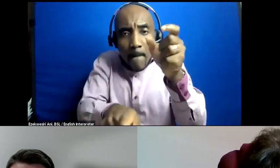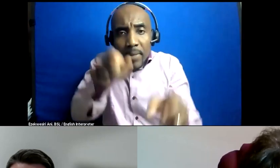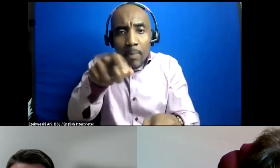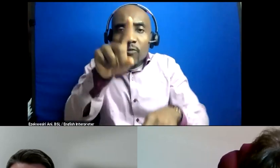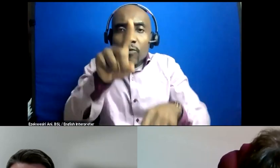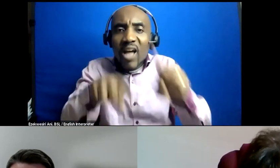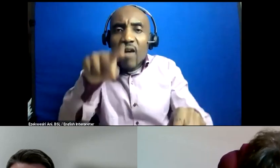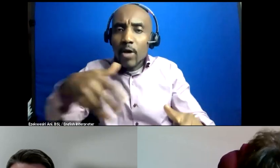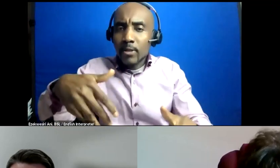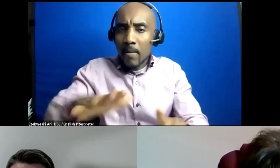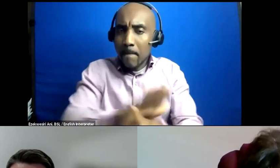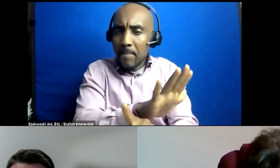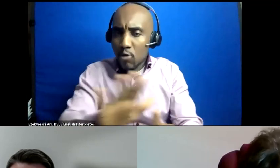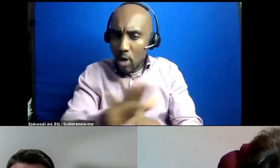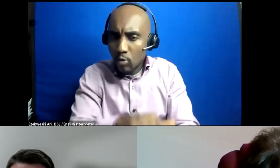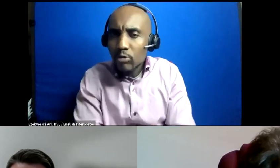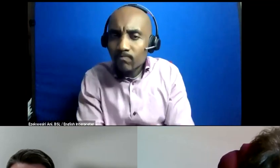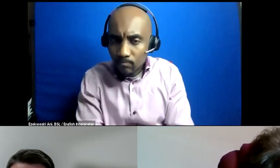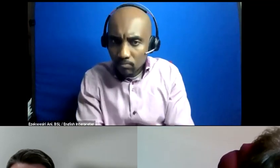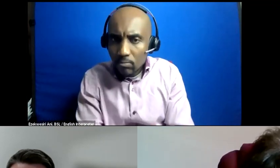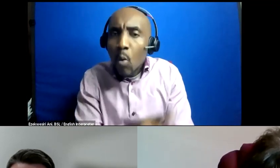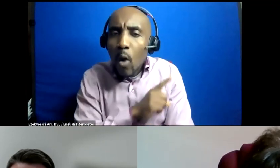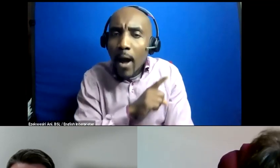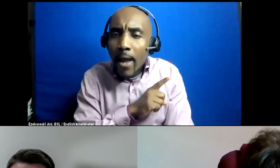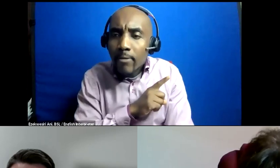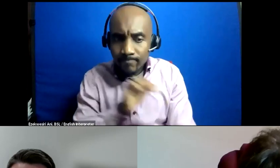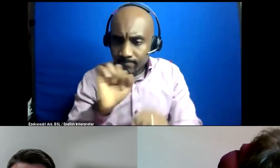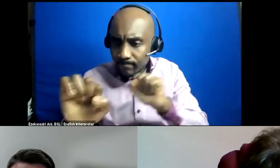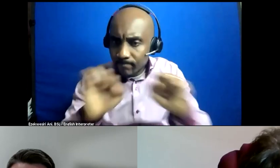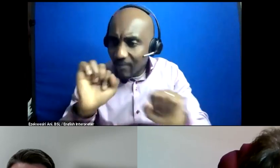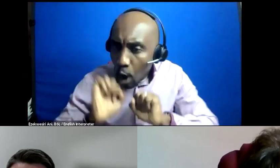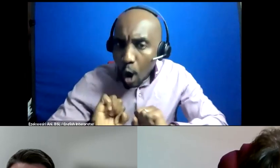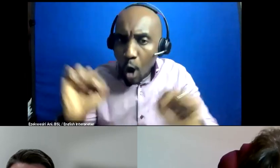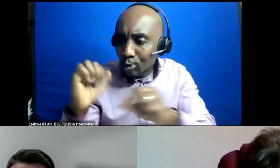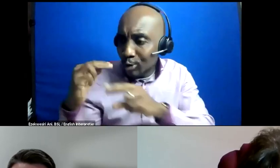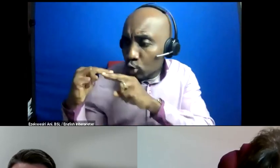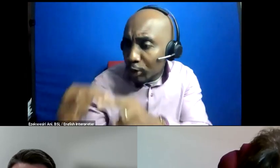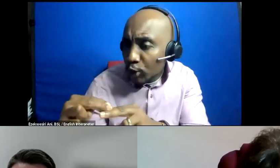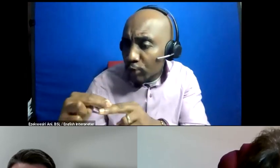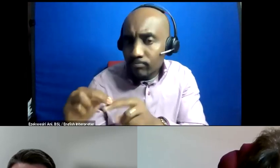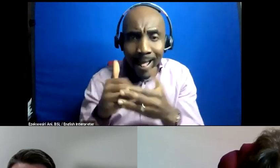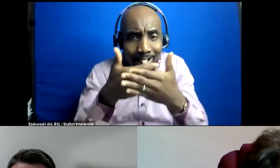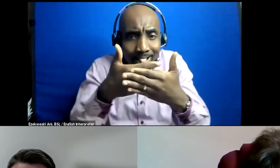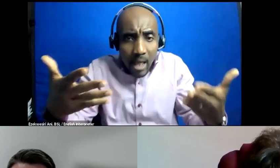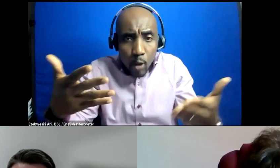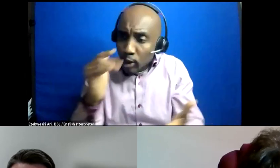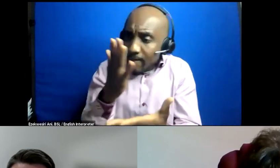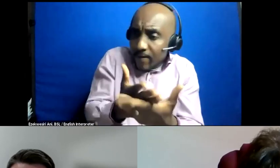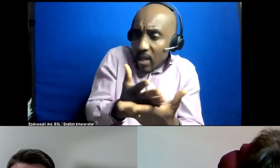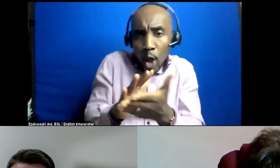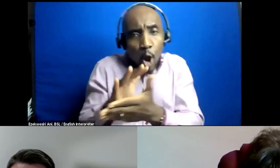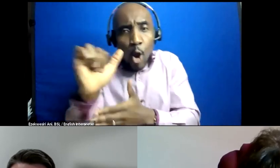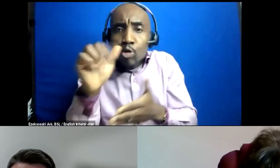backgrounds, as these have a range of traditions, language faiths, cultural norms around